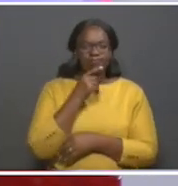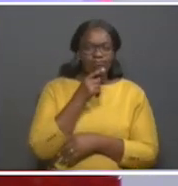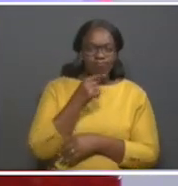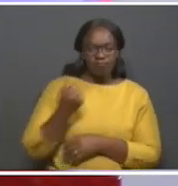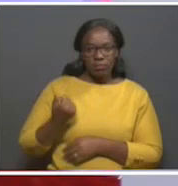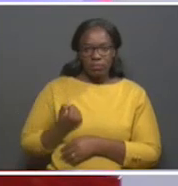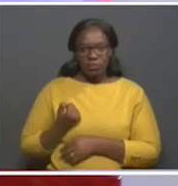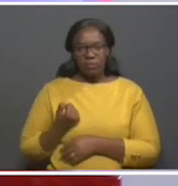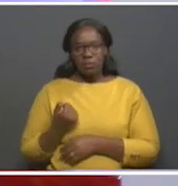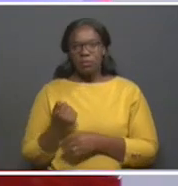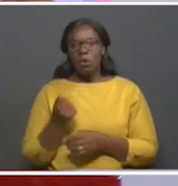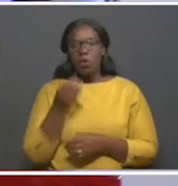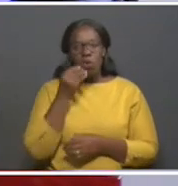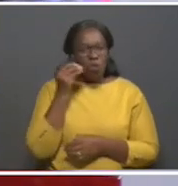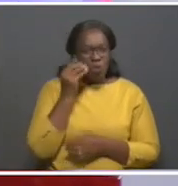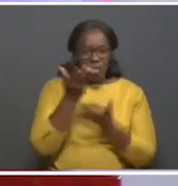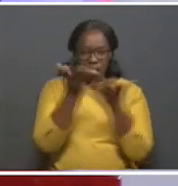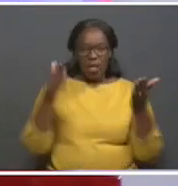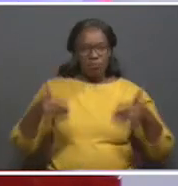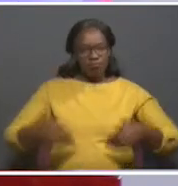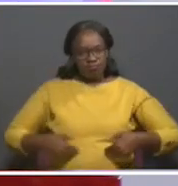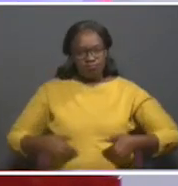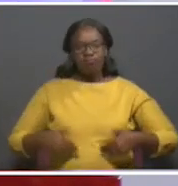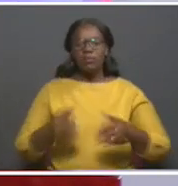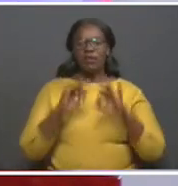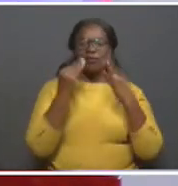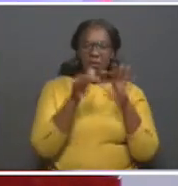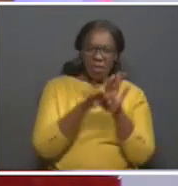home, young people at home, our family